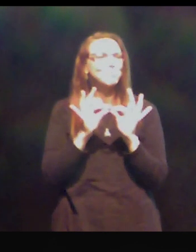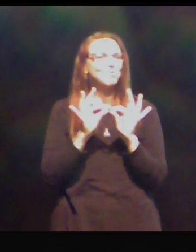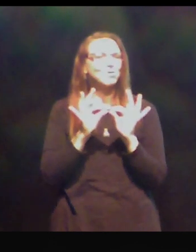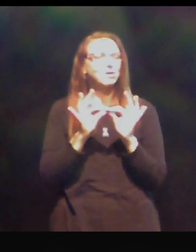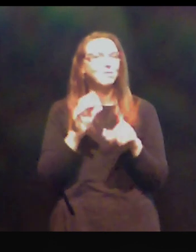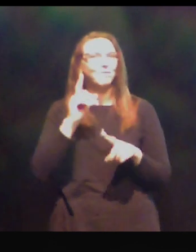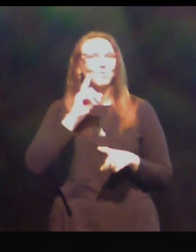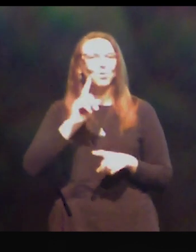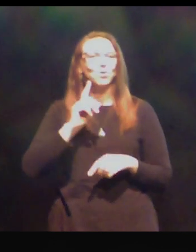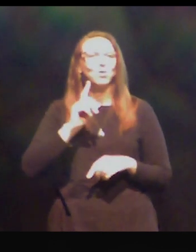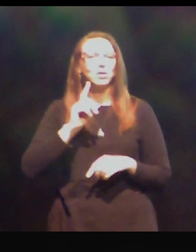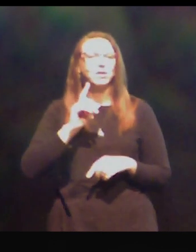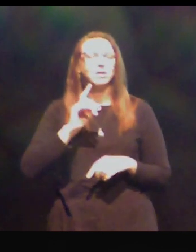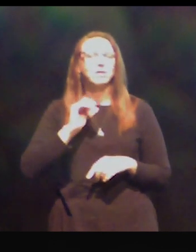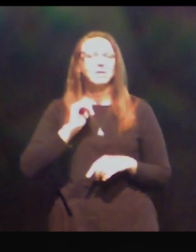in